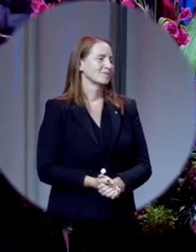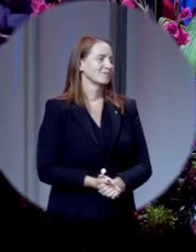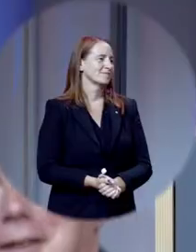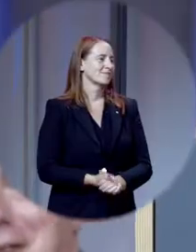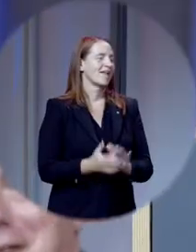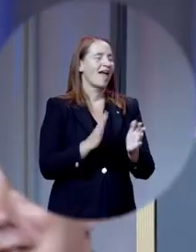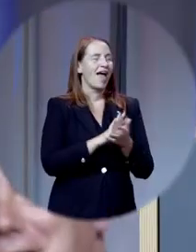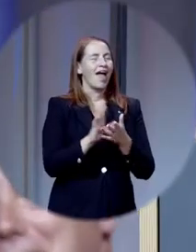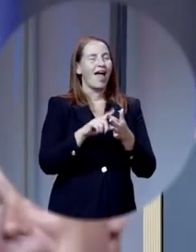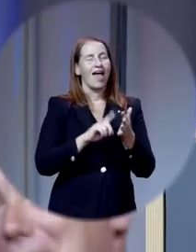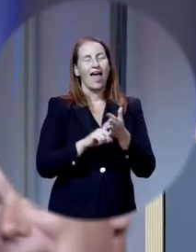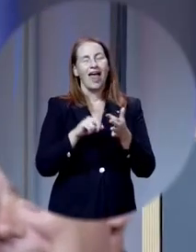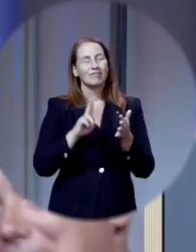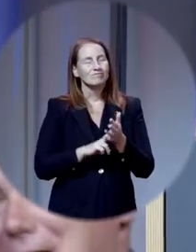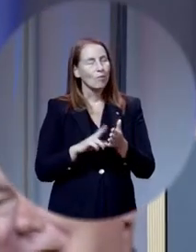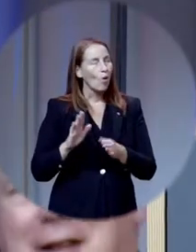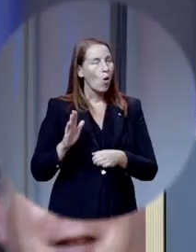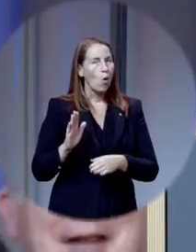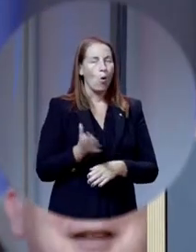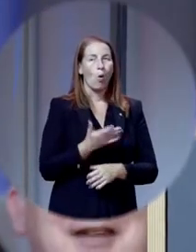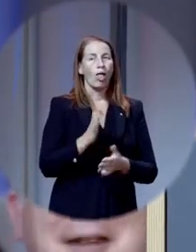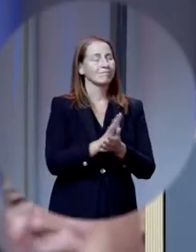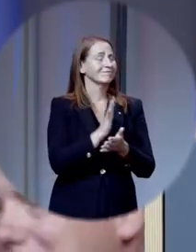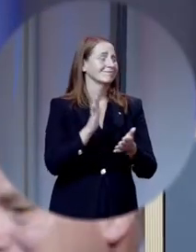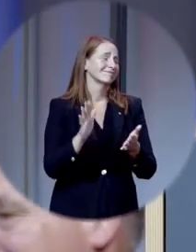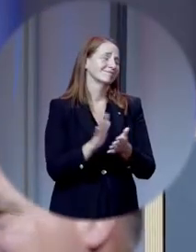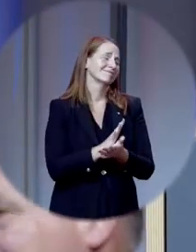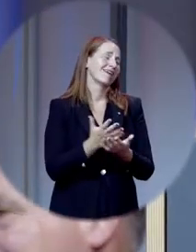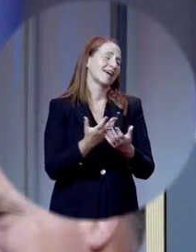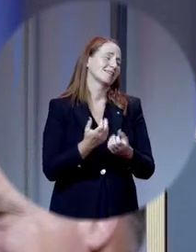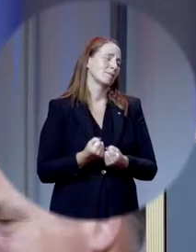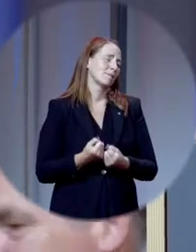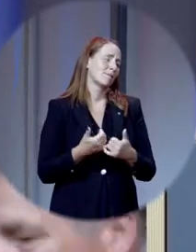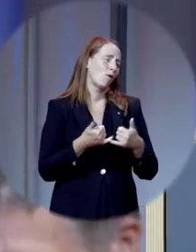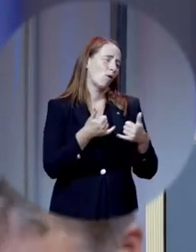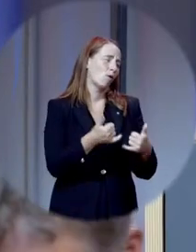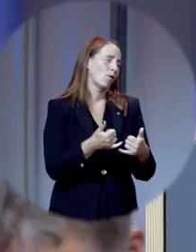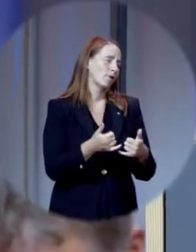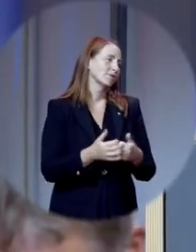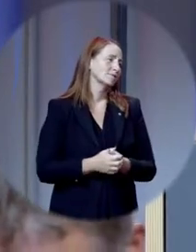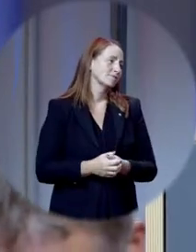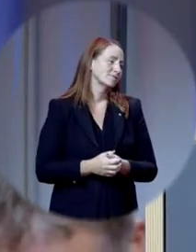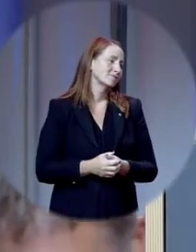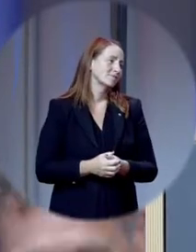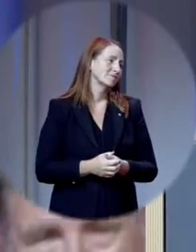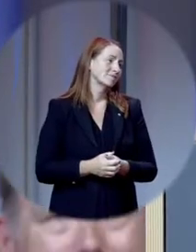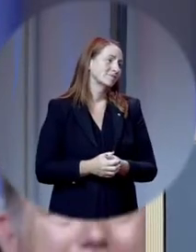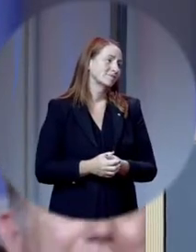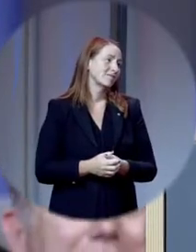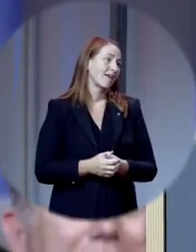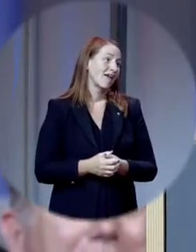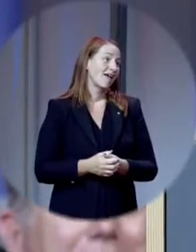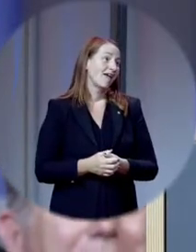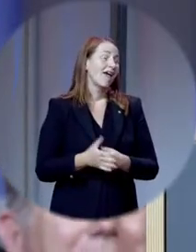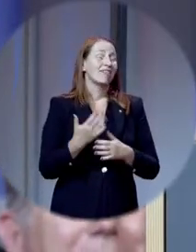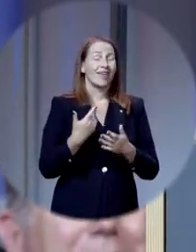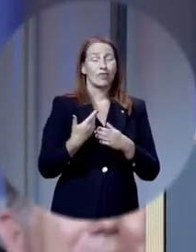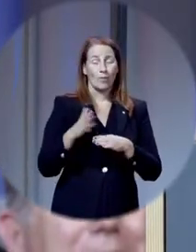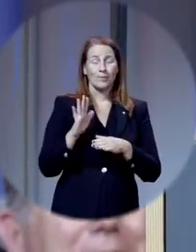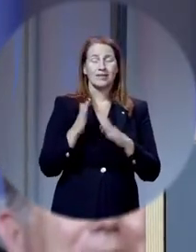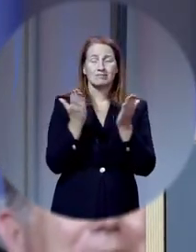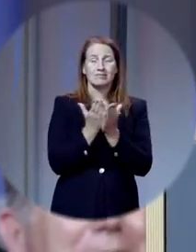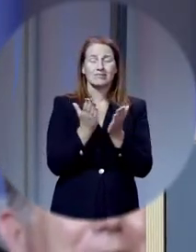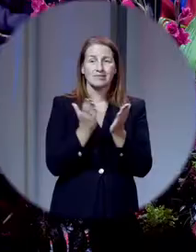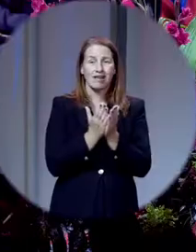Helen, we are all so delighted that you've accepted our honour, that you're an alumnus really matters, and